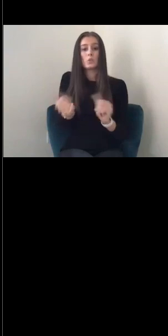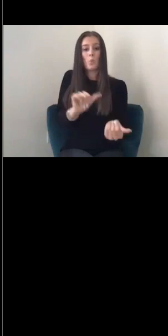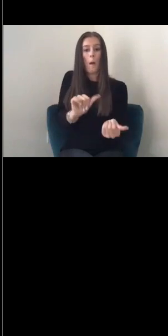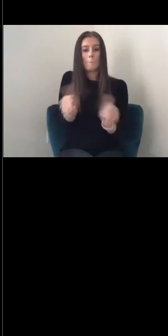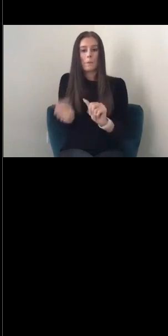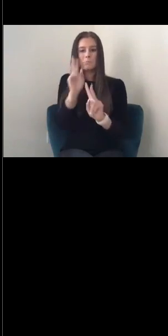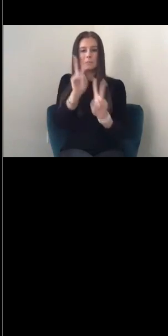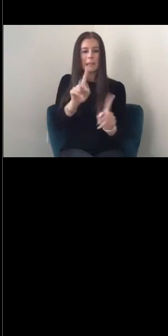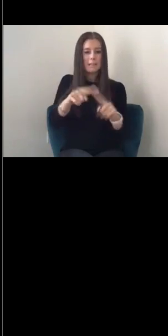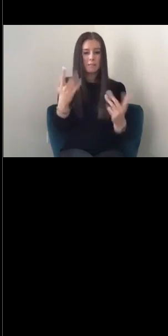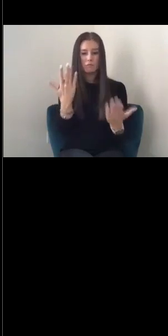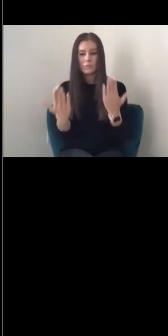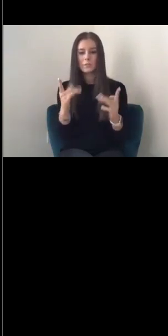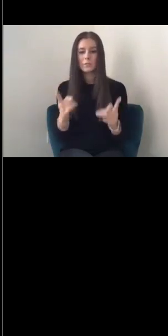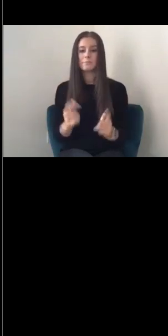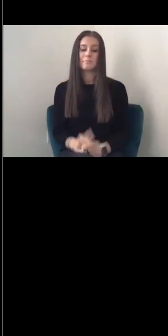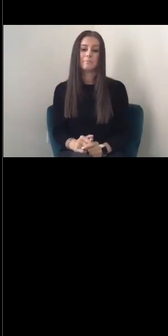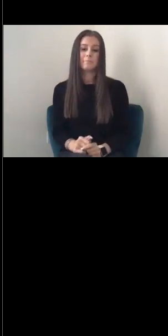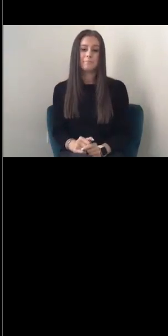difference.